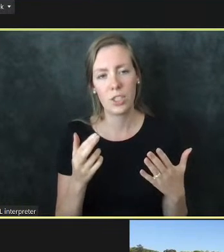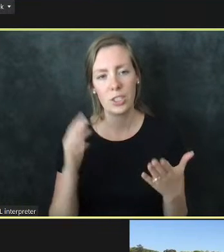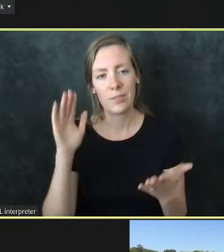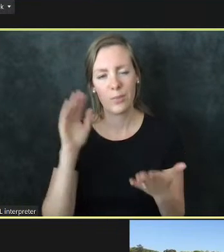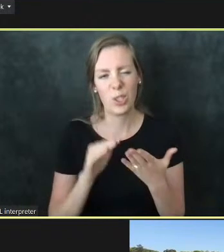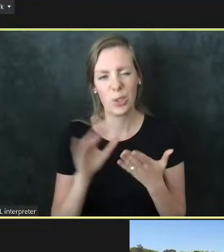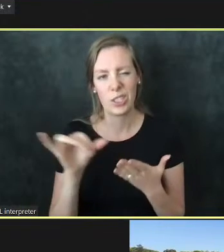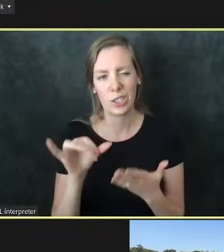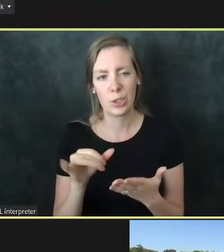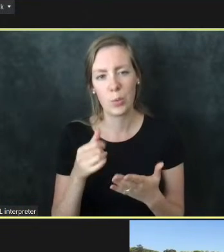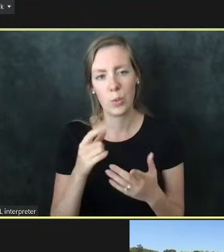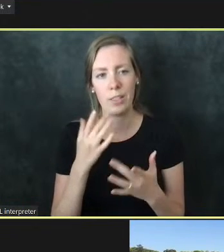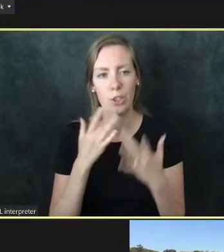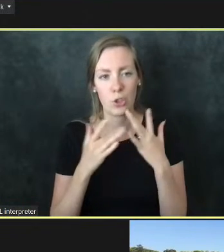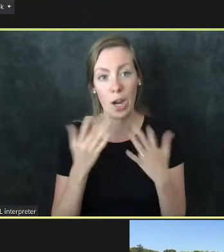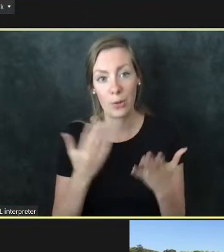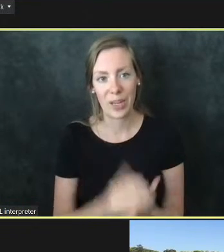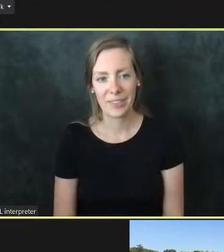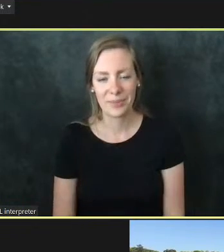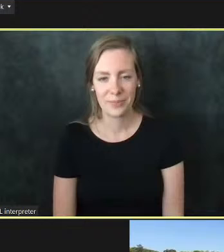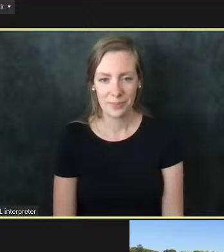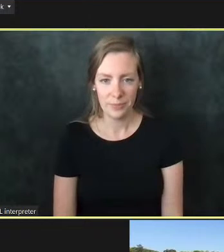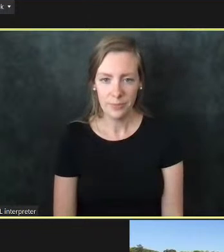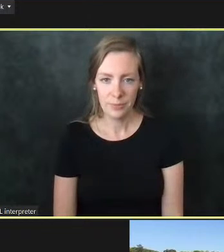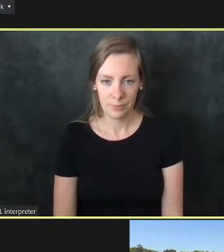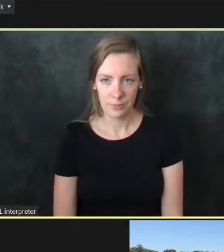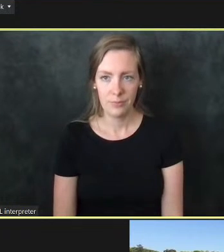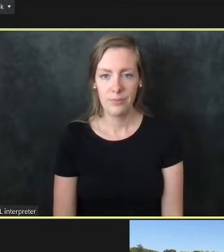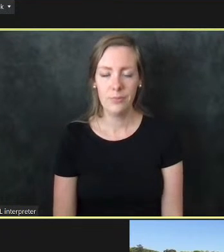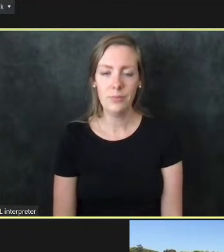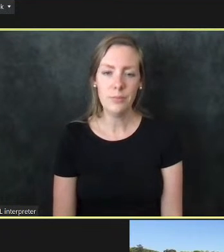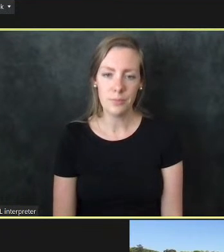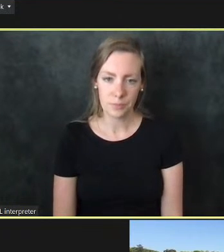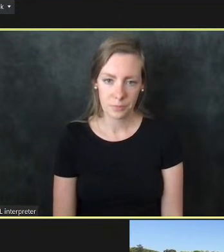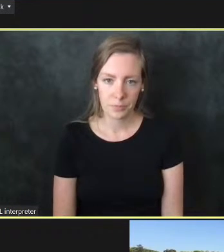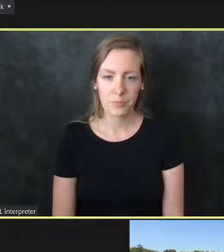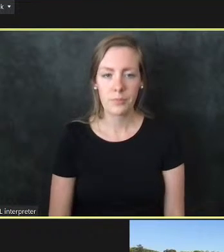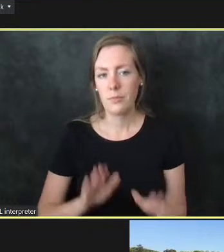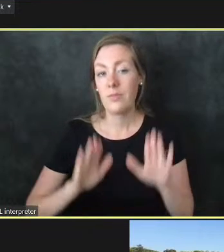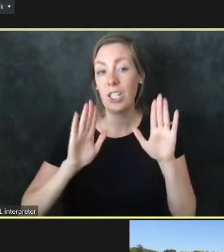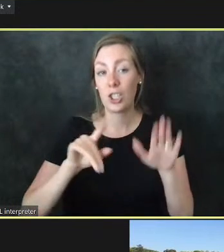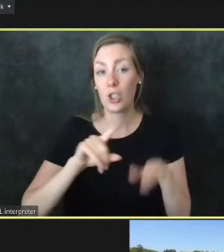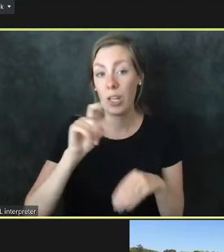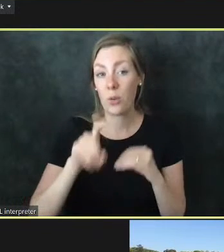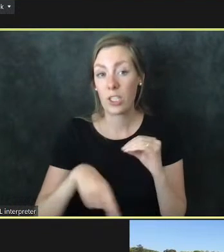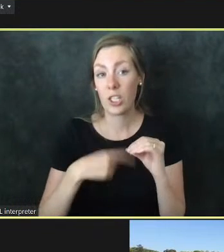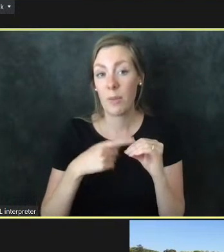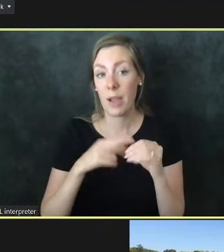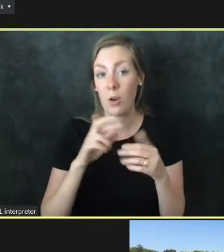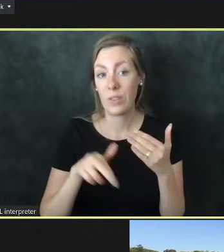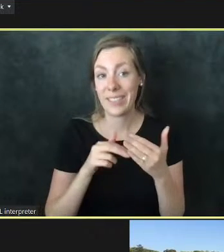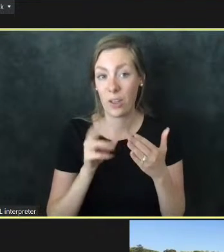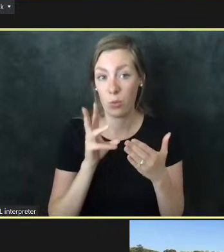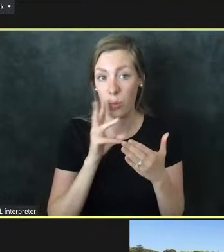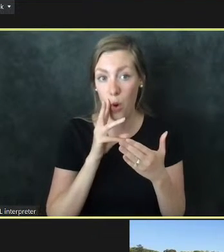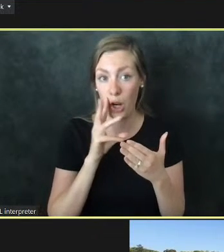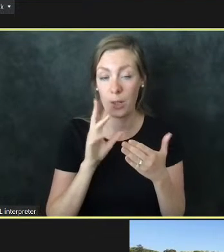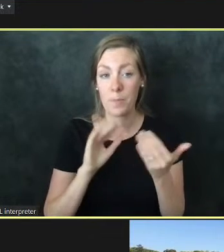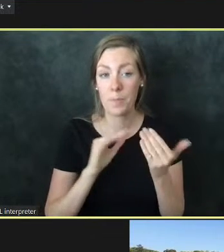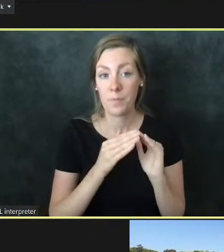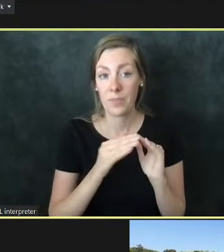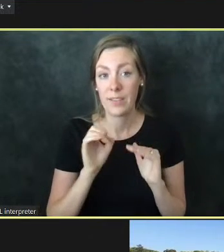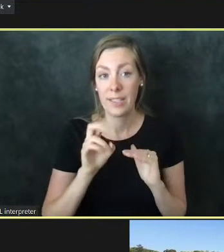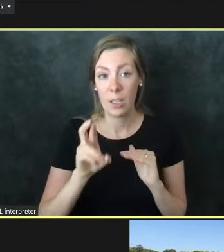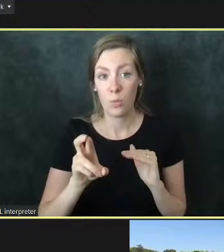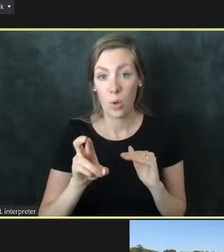well. Sabemos que eso a veces sí Yes, baja, ¿verdad? so great question about Buena recycled water. pregunta. The Tiene city of Santa agua, Rosa is se